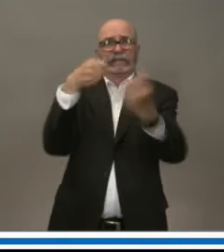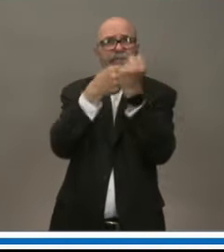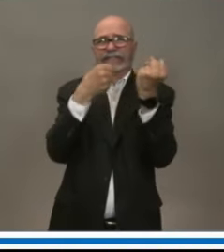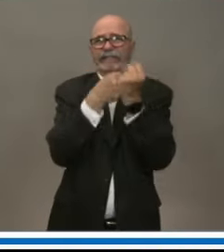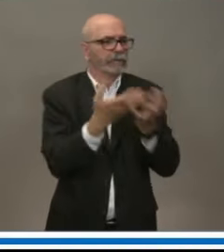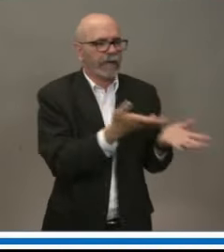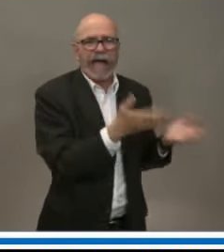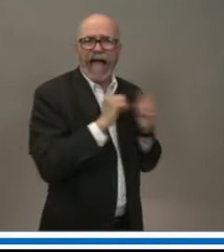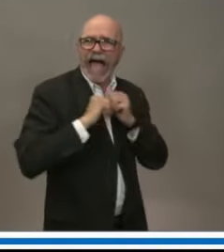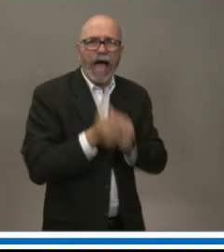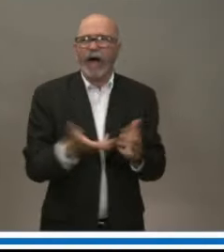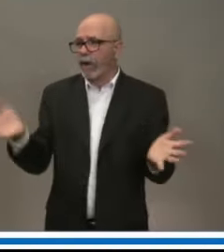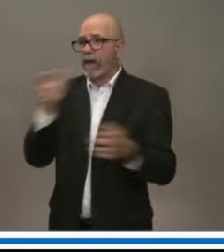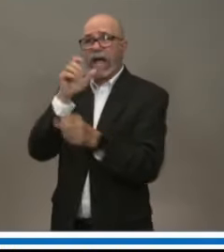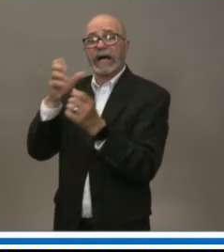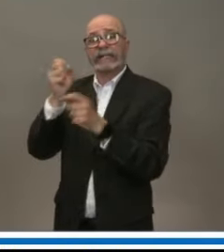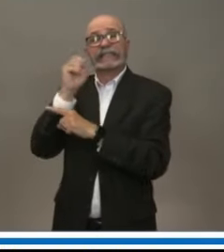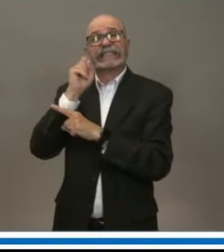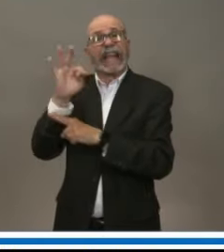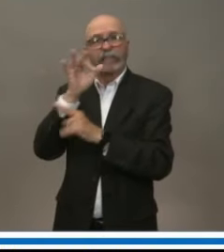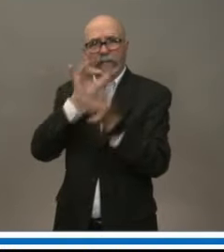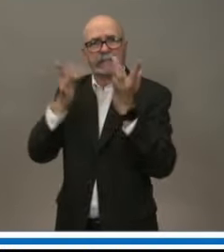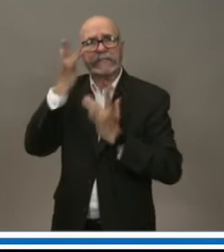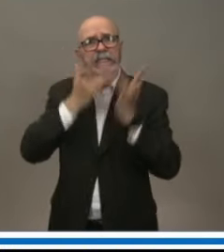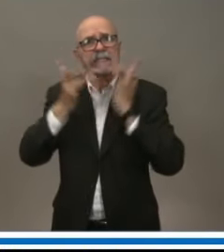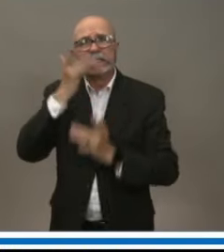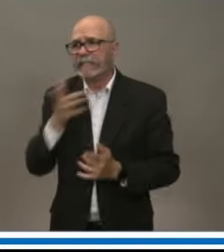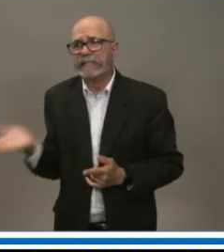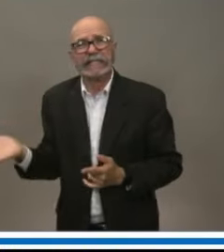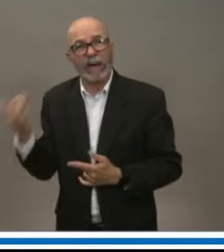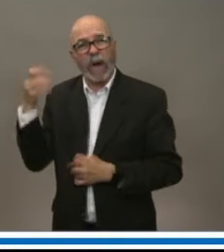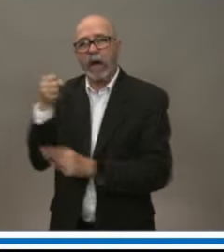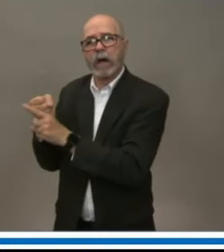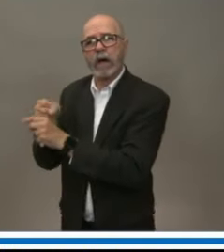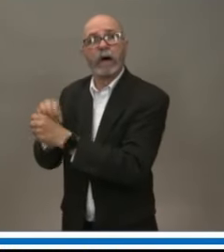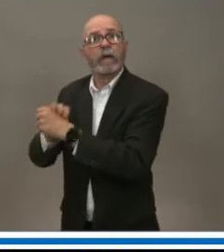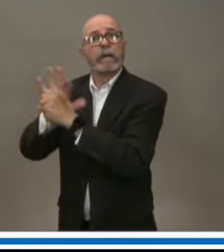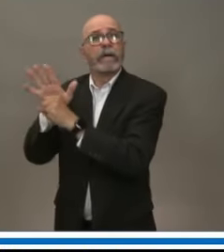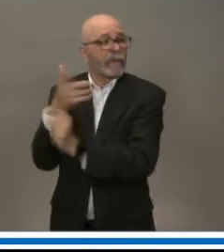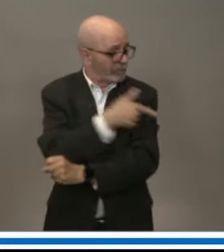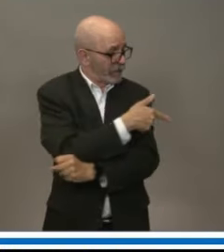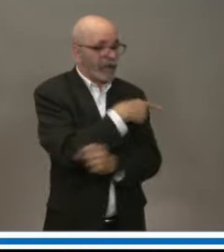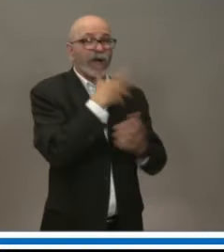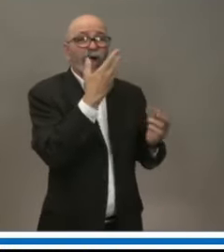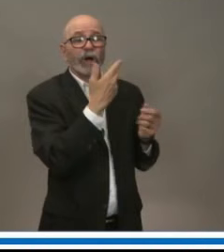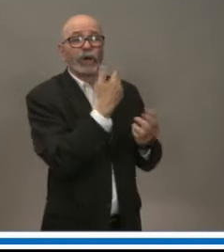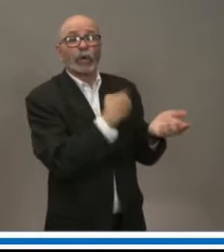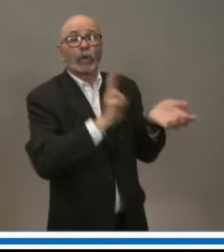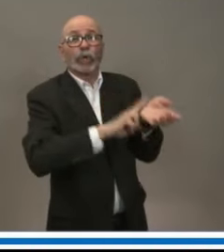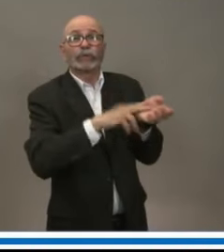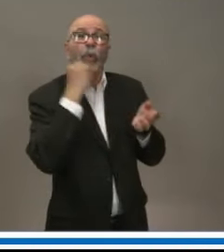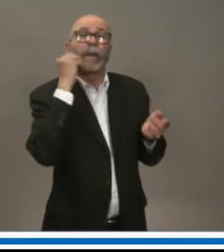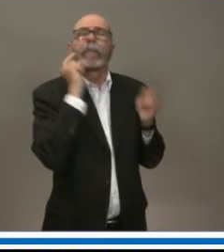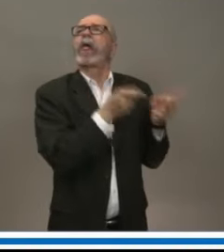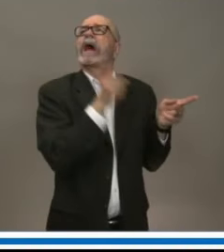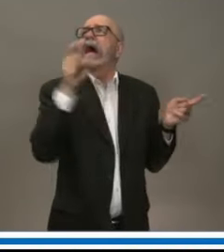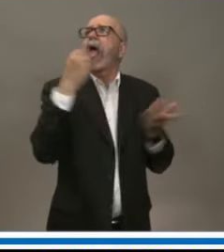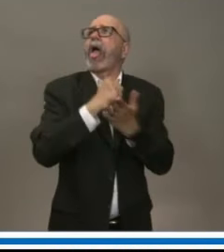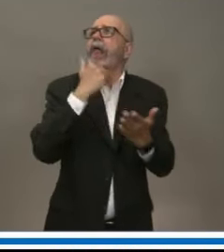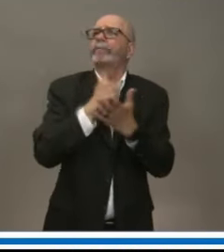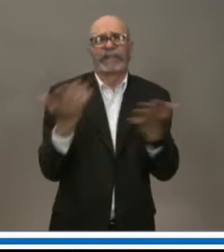with staff shortages intensified because of COVID in the long-term care facilities. Well, it's a combination of not